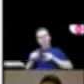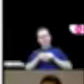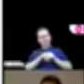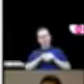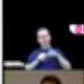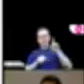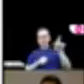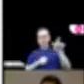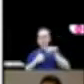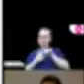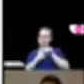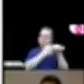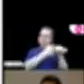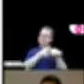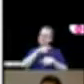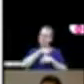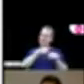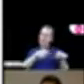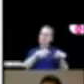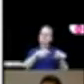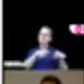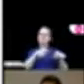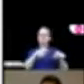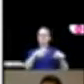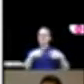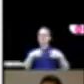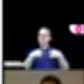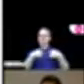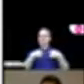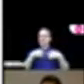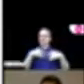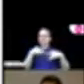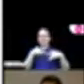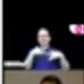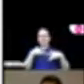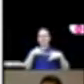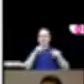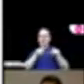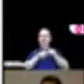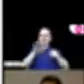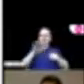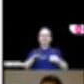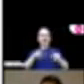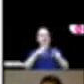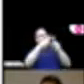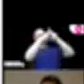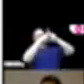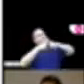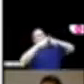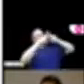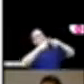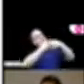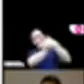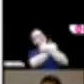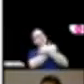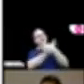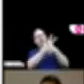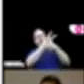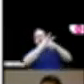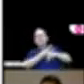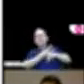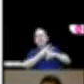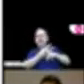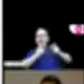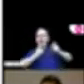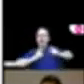These are the people that took me as their child and embraced me and gave me comfort. Not only